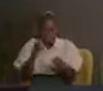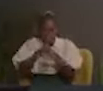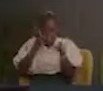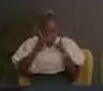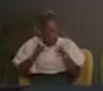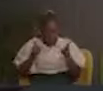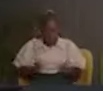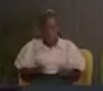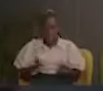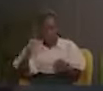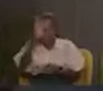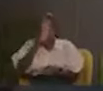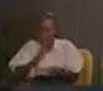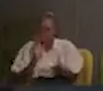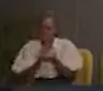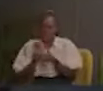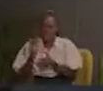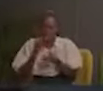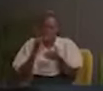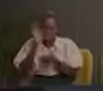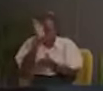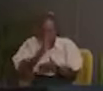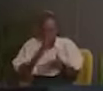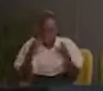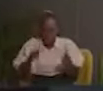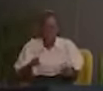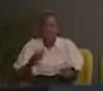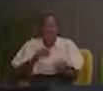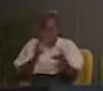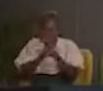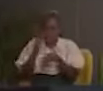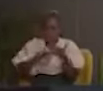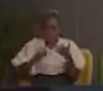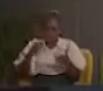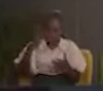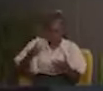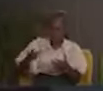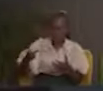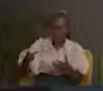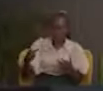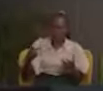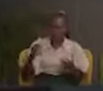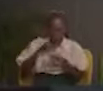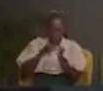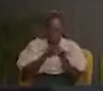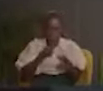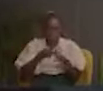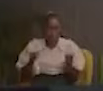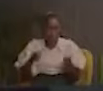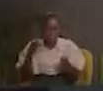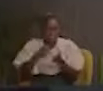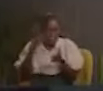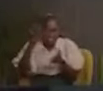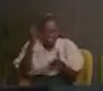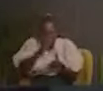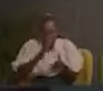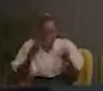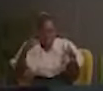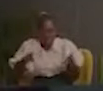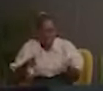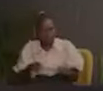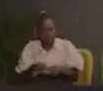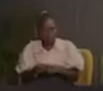happened. I believe what I saw from scripture, in partnership with my vision, but it never made manifest. It was never made